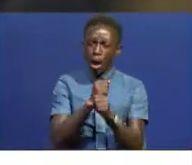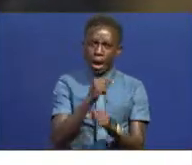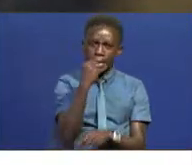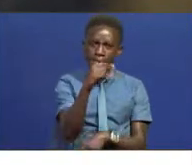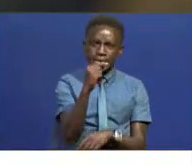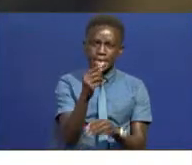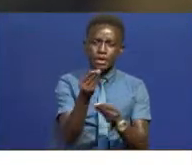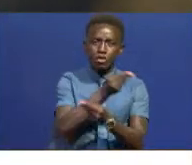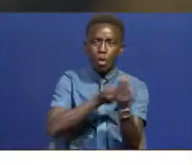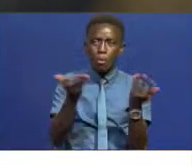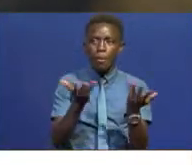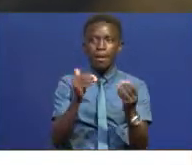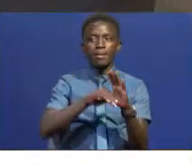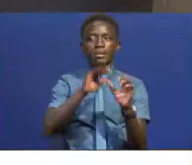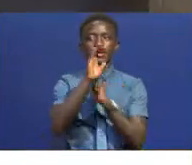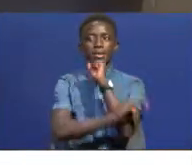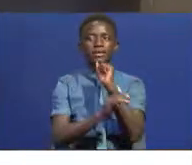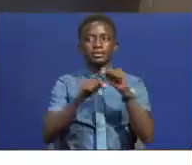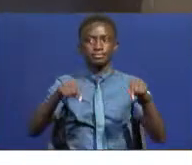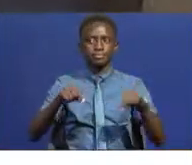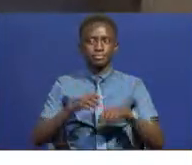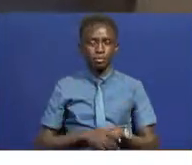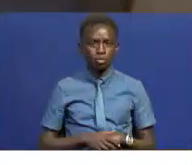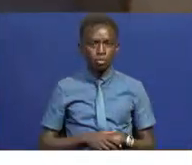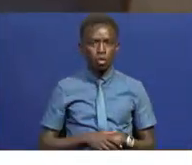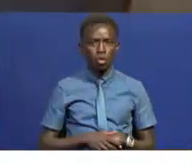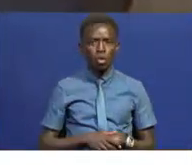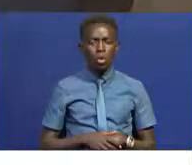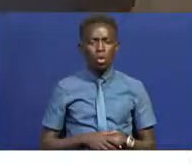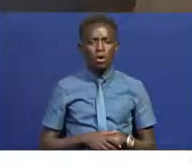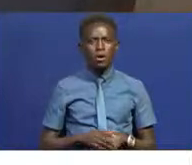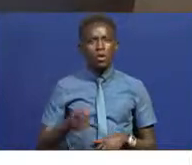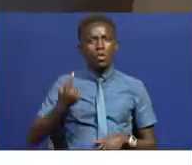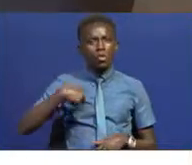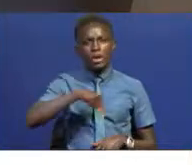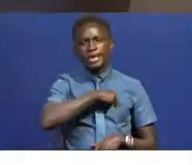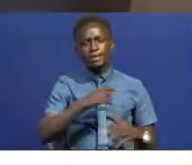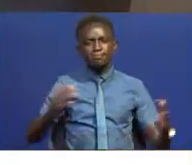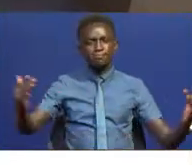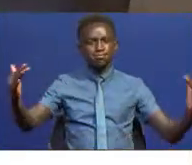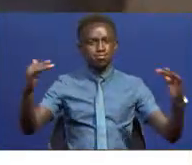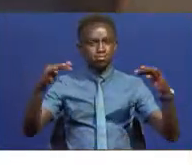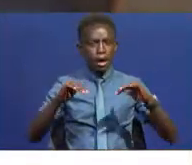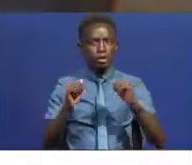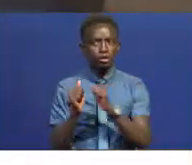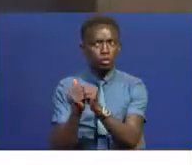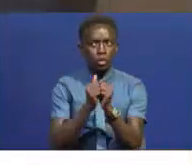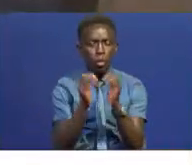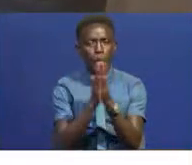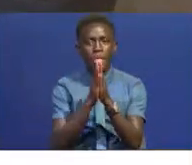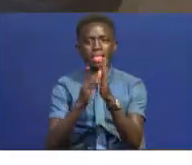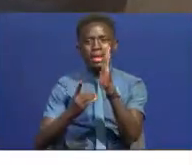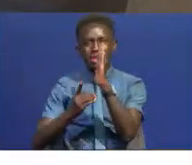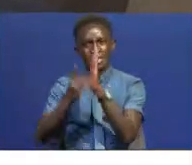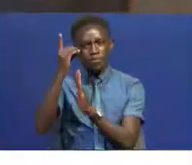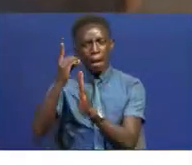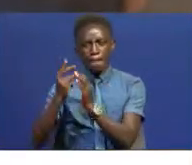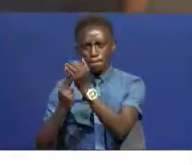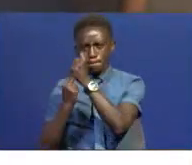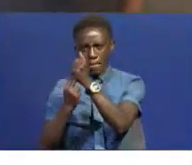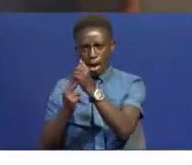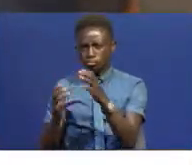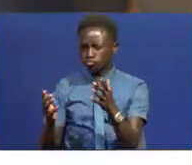country. We came together with development partners to see how we